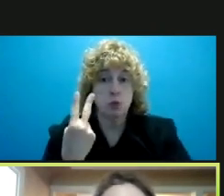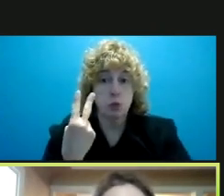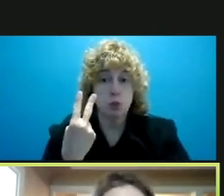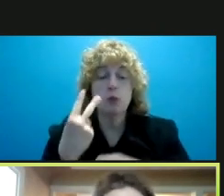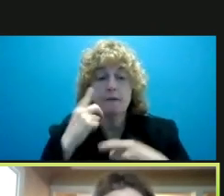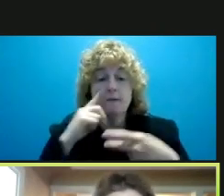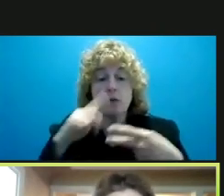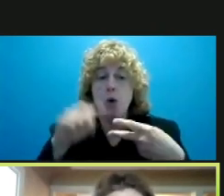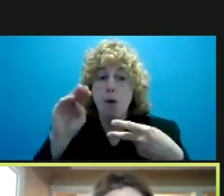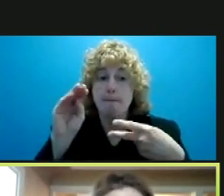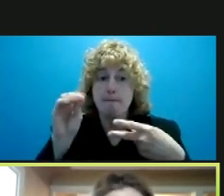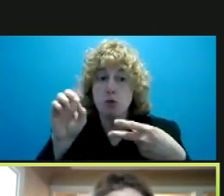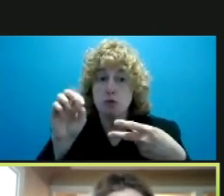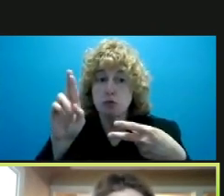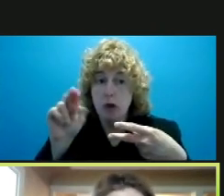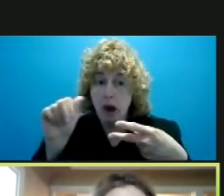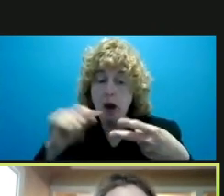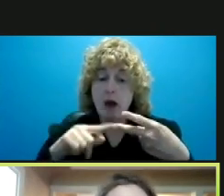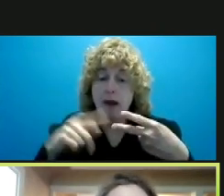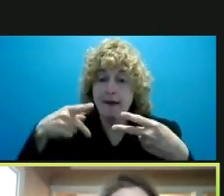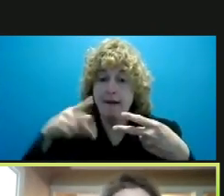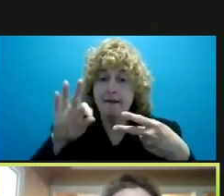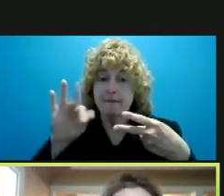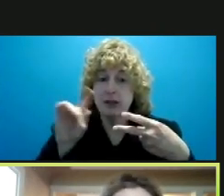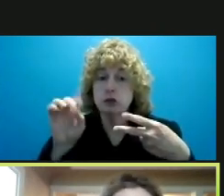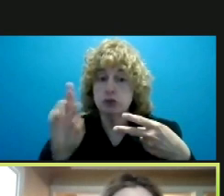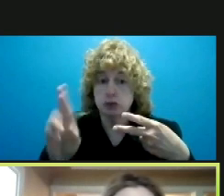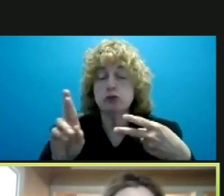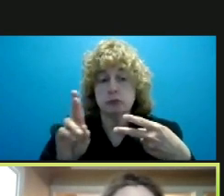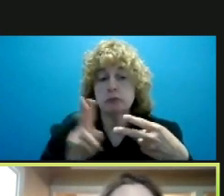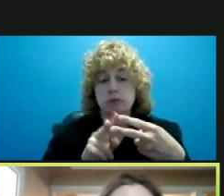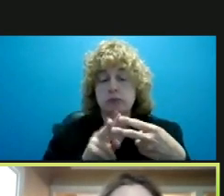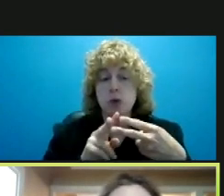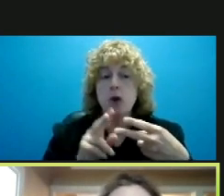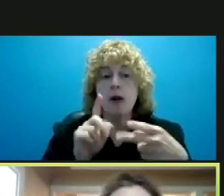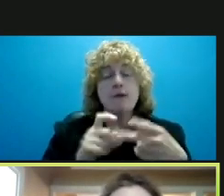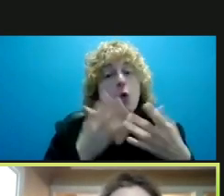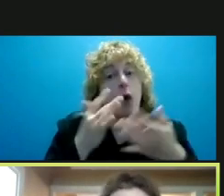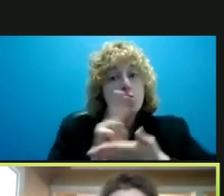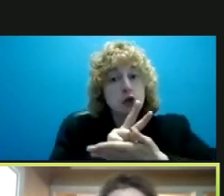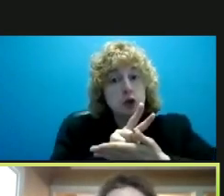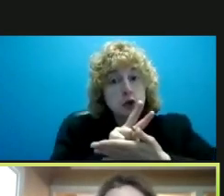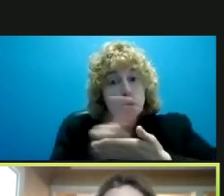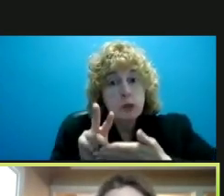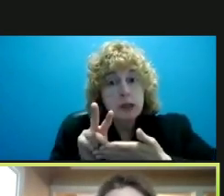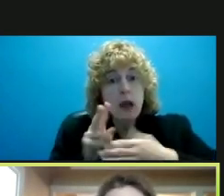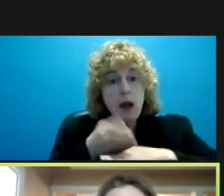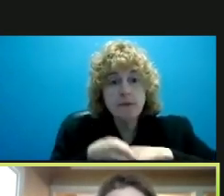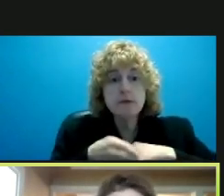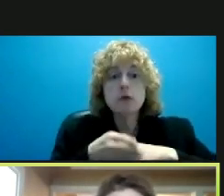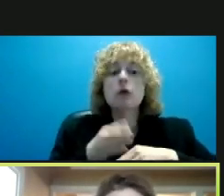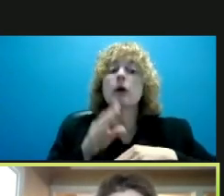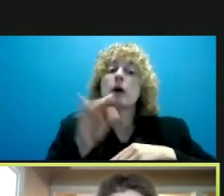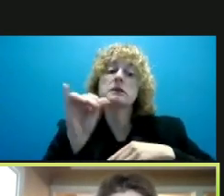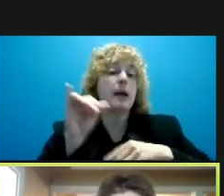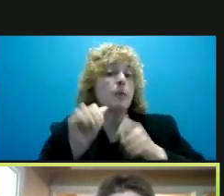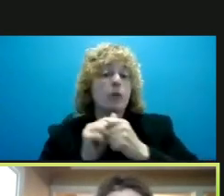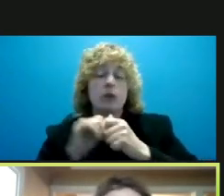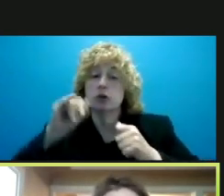after your second dose to be fully protected. And the next one is a two weeks after your single dose, which is the Johnson and Johnson